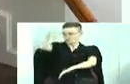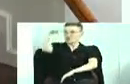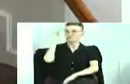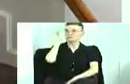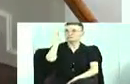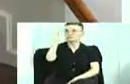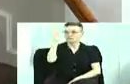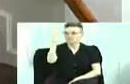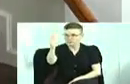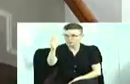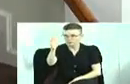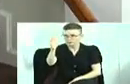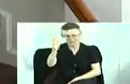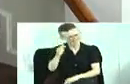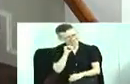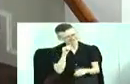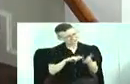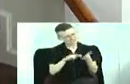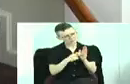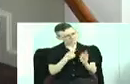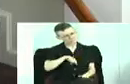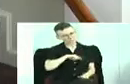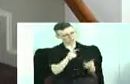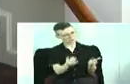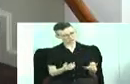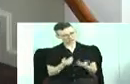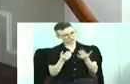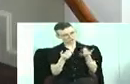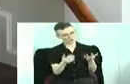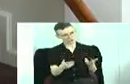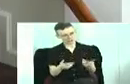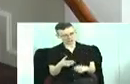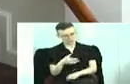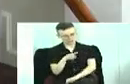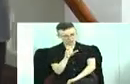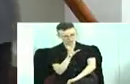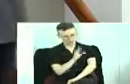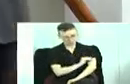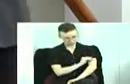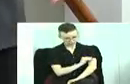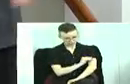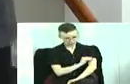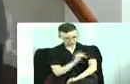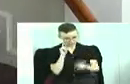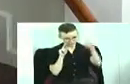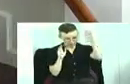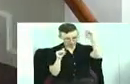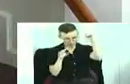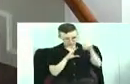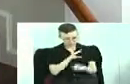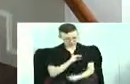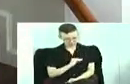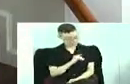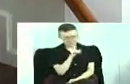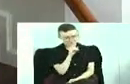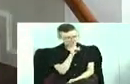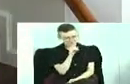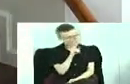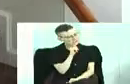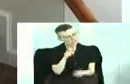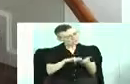that we wait without power or without hope. It doesn't mean that we